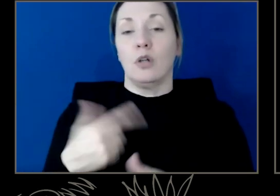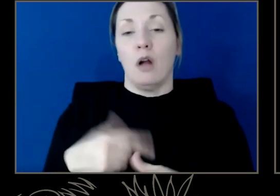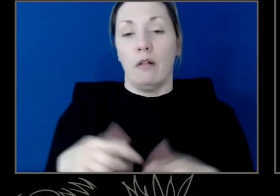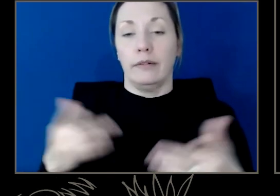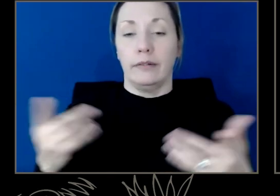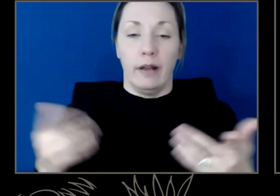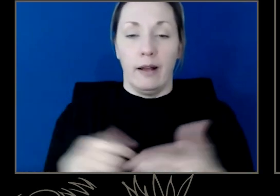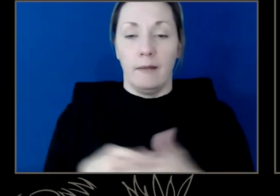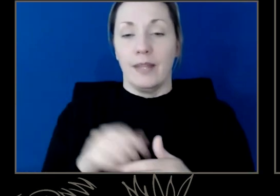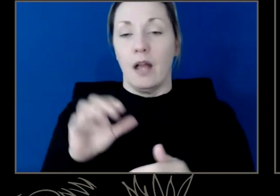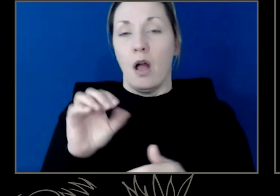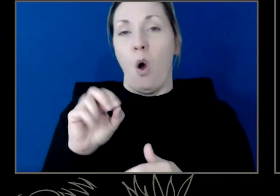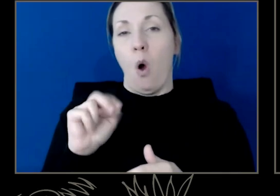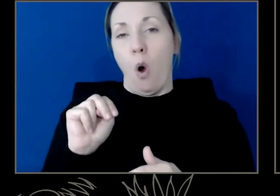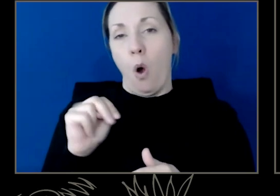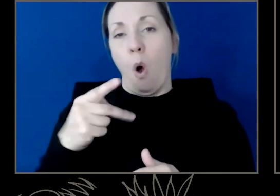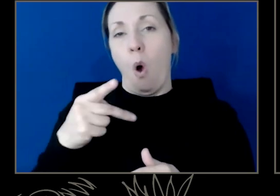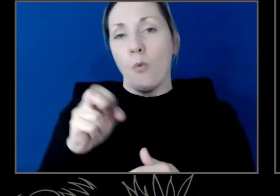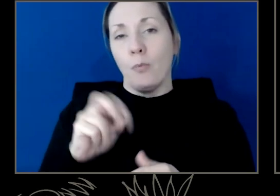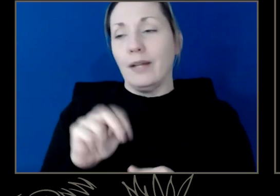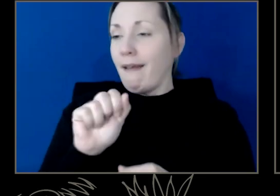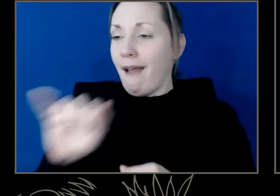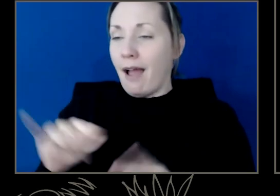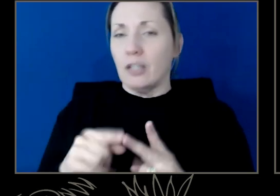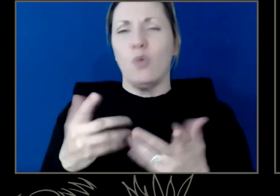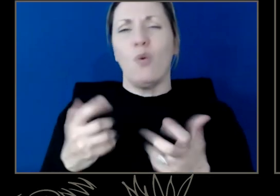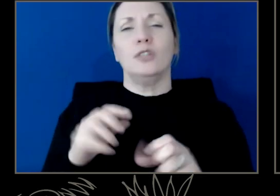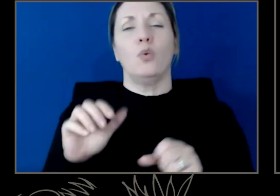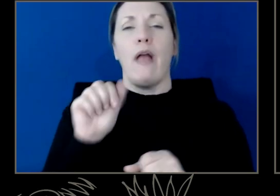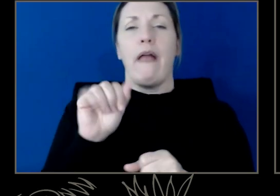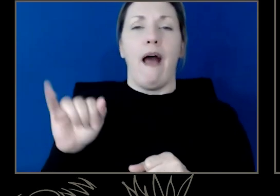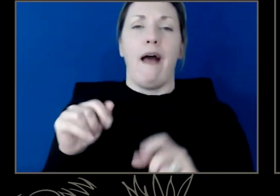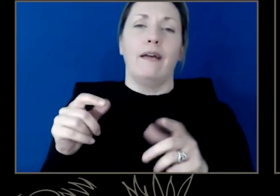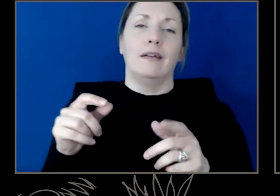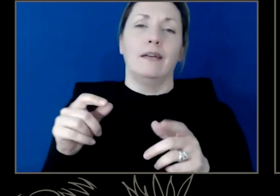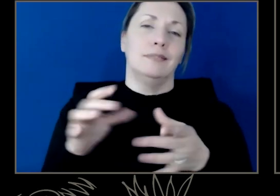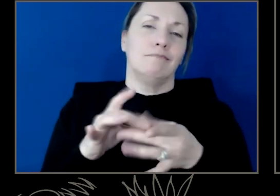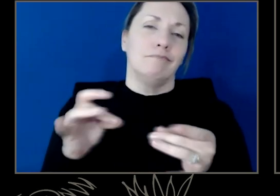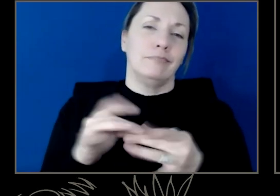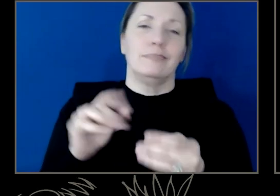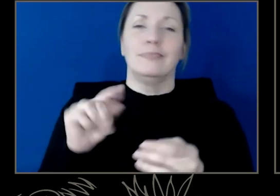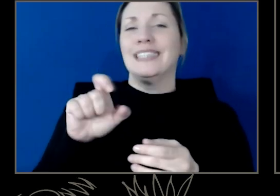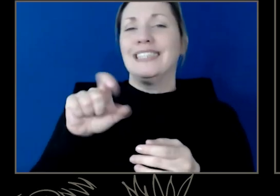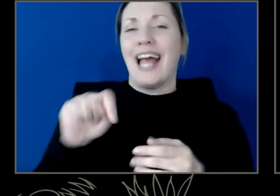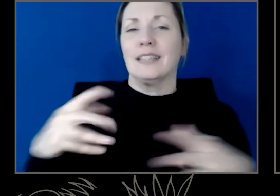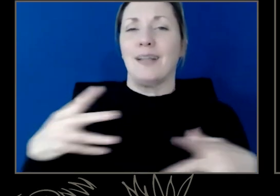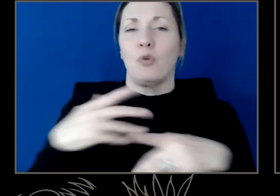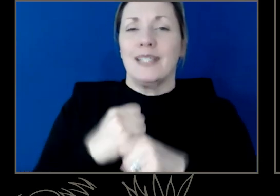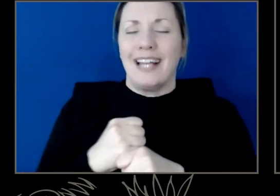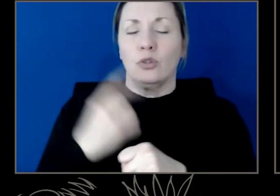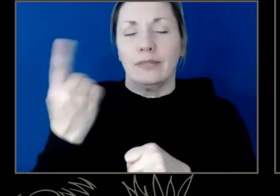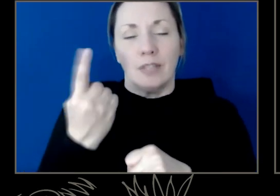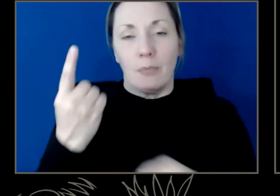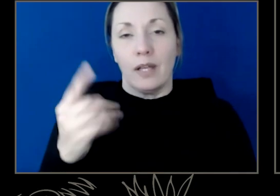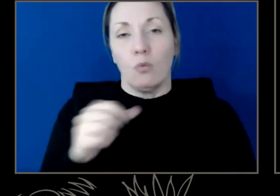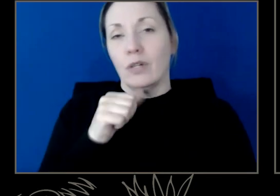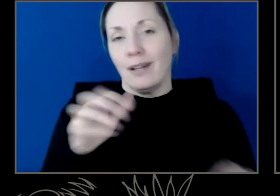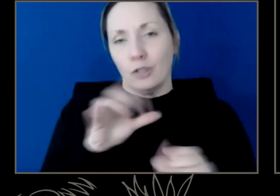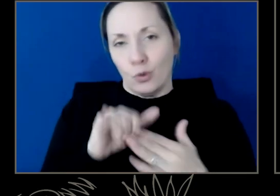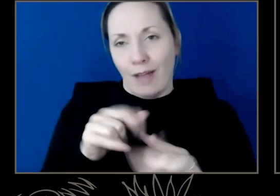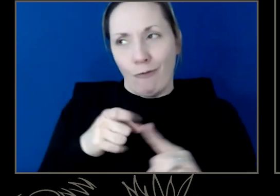like AI text summarization or something like that. Well, you're not going to do that from your